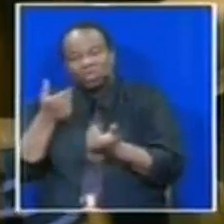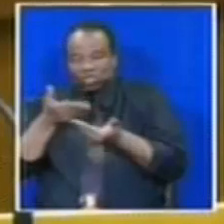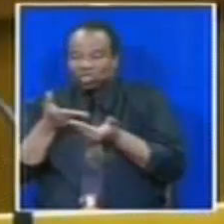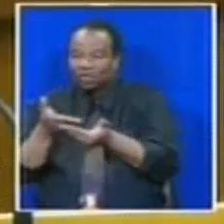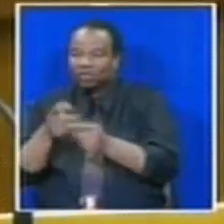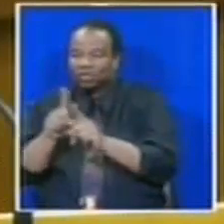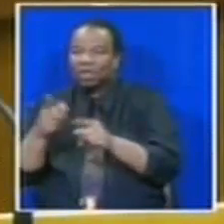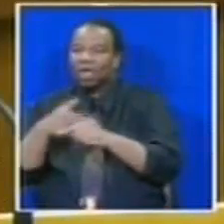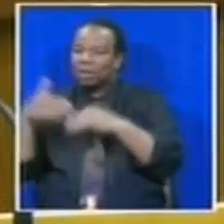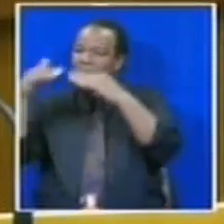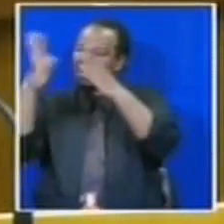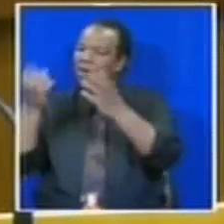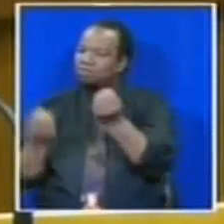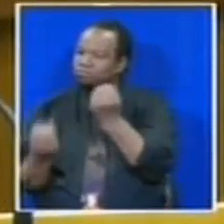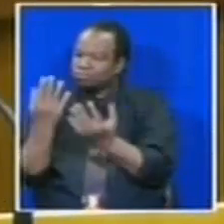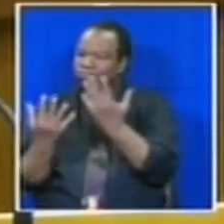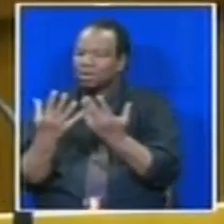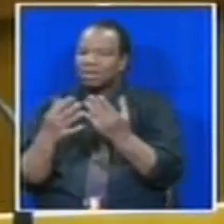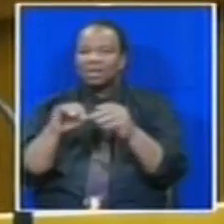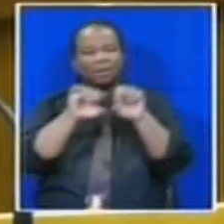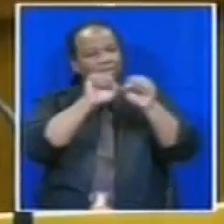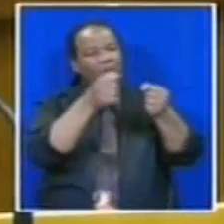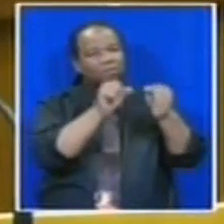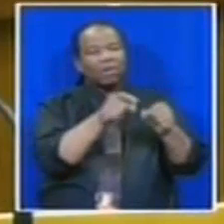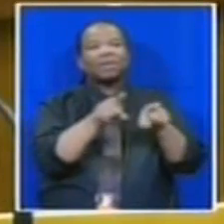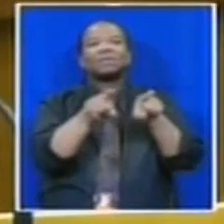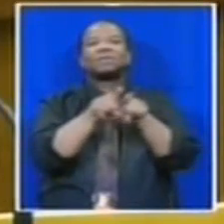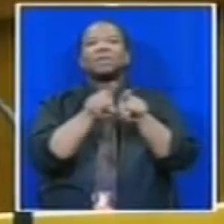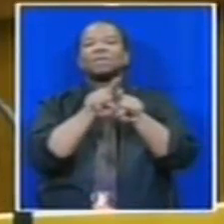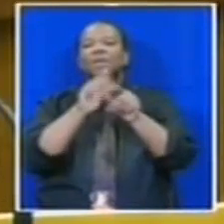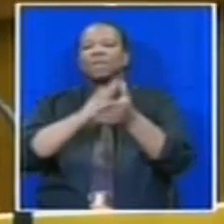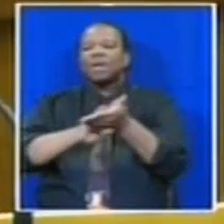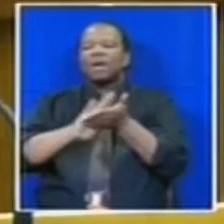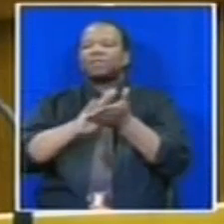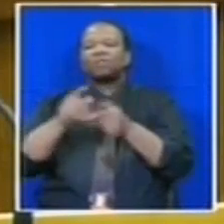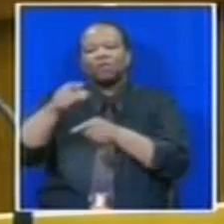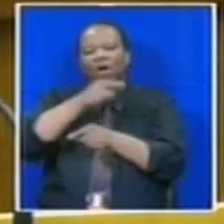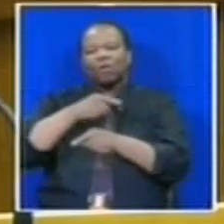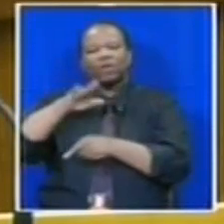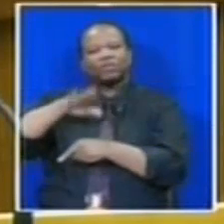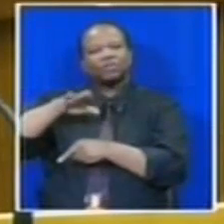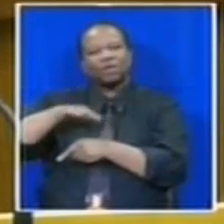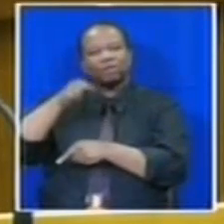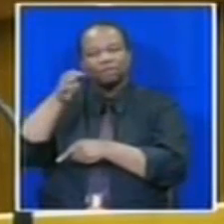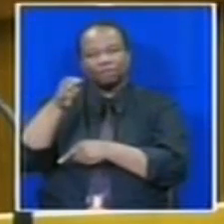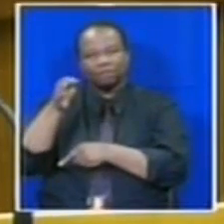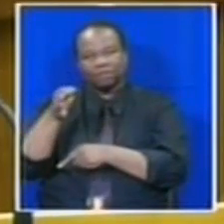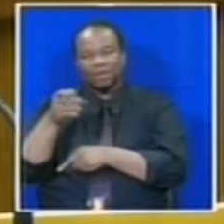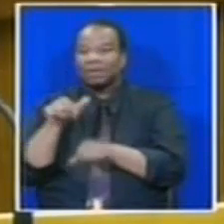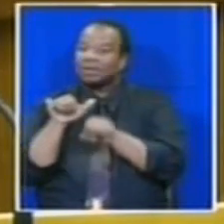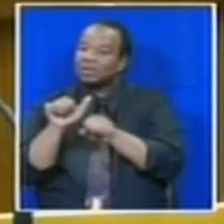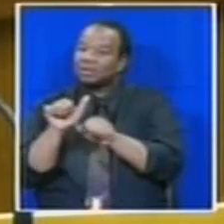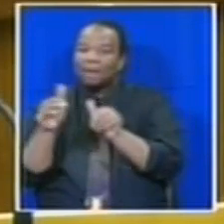of property diminishes the inheritance of our children and their future generations. Our social contract,